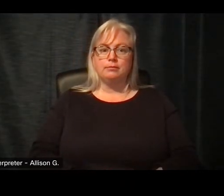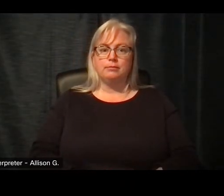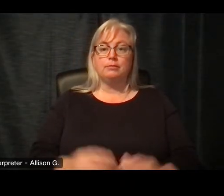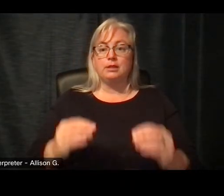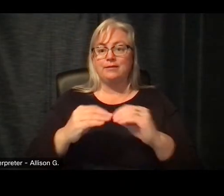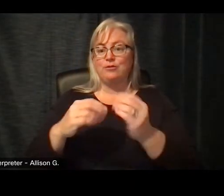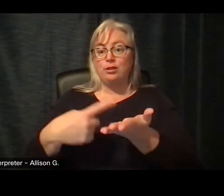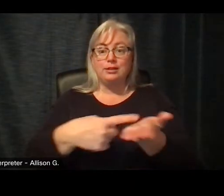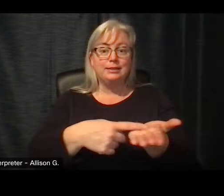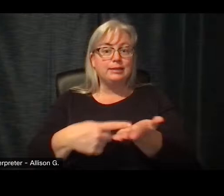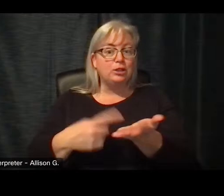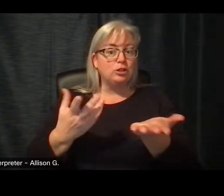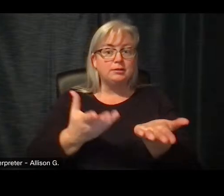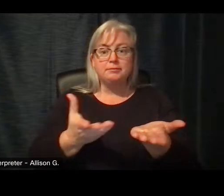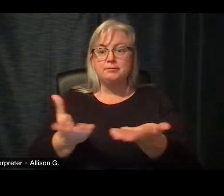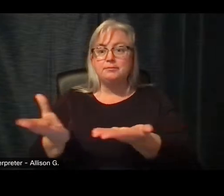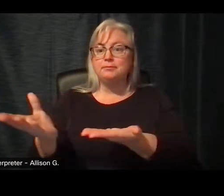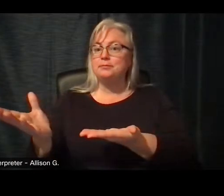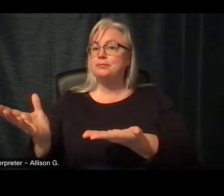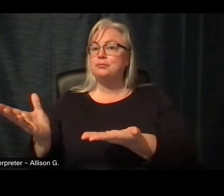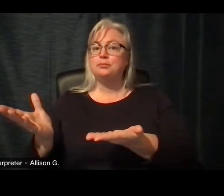Further discussion?